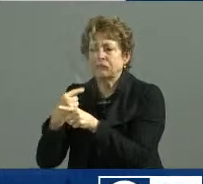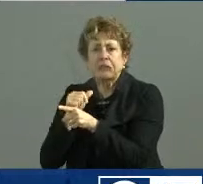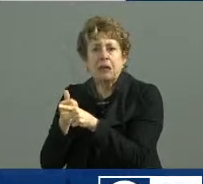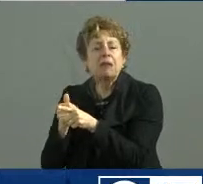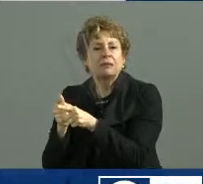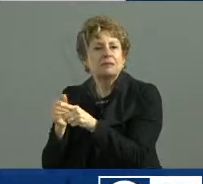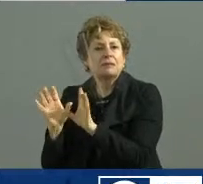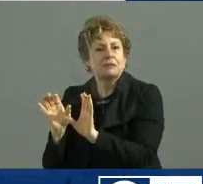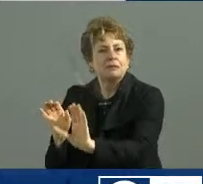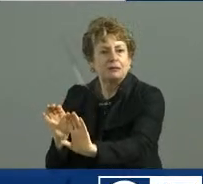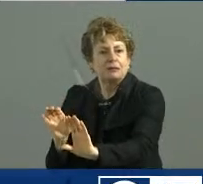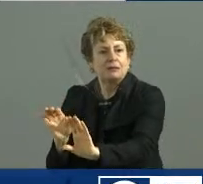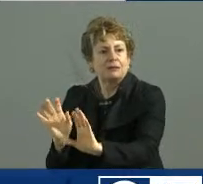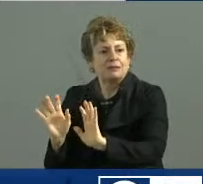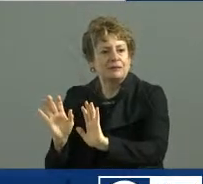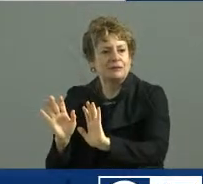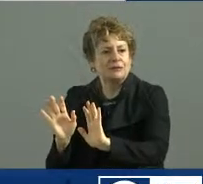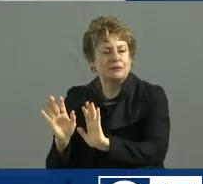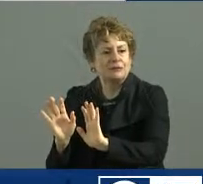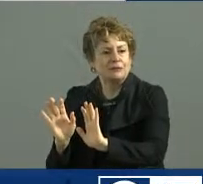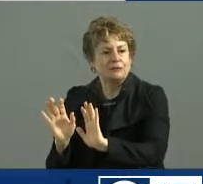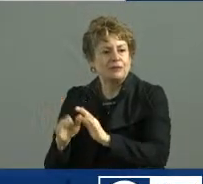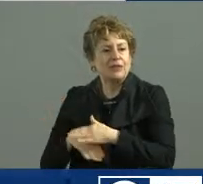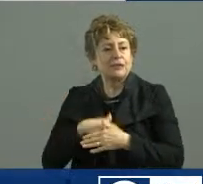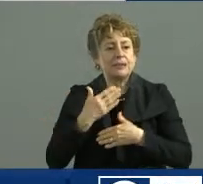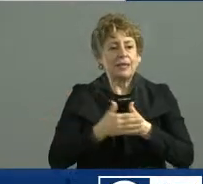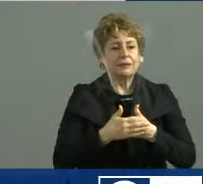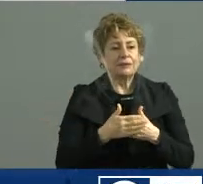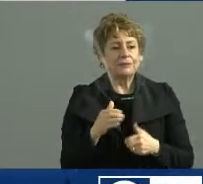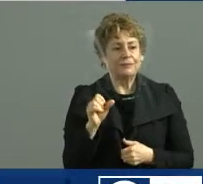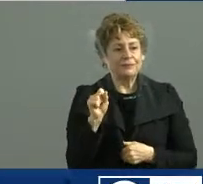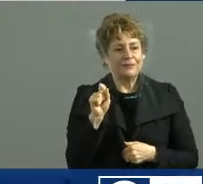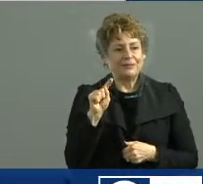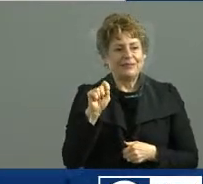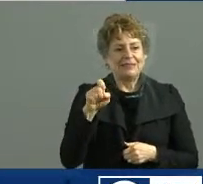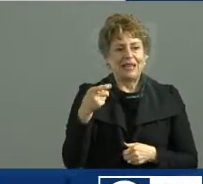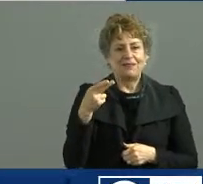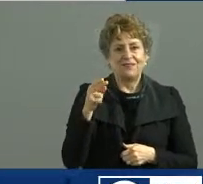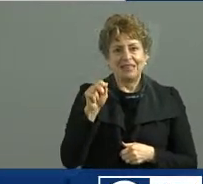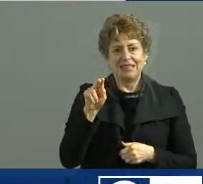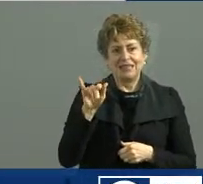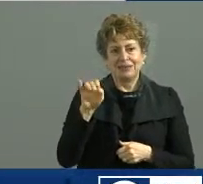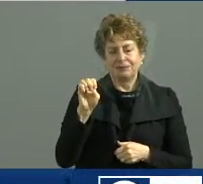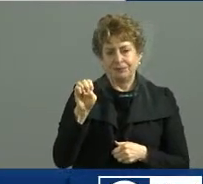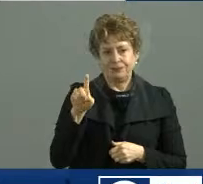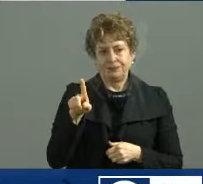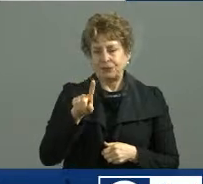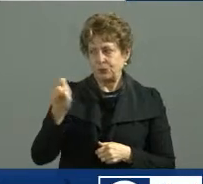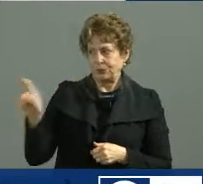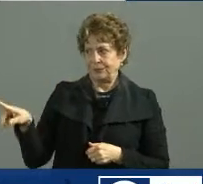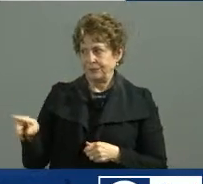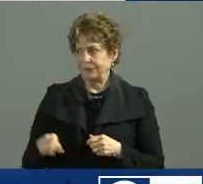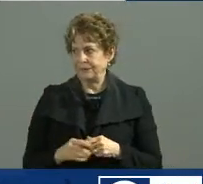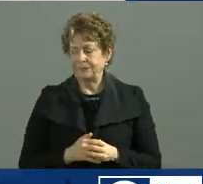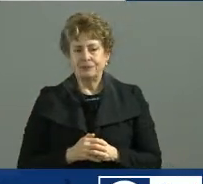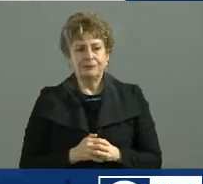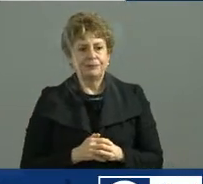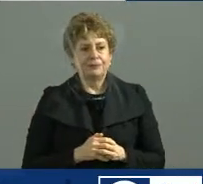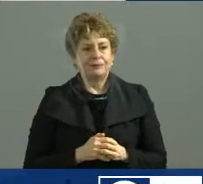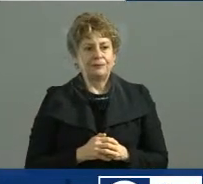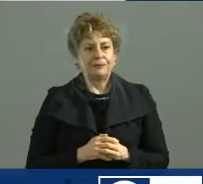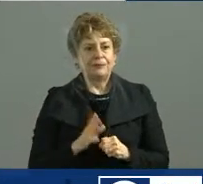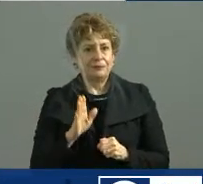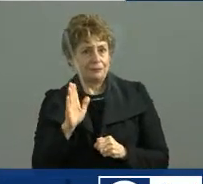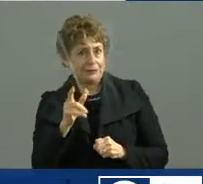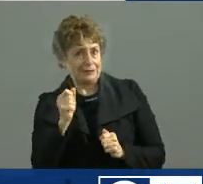Thank you. You're welcome. Next is Stephanie Innes. Hi, Stephanie. Hi, Dr. Christ, you can hear